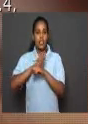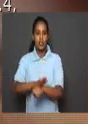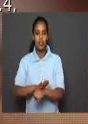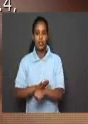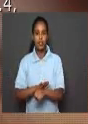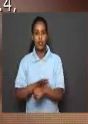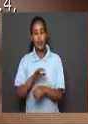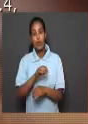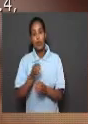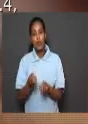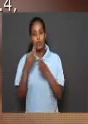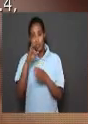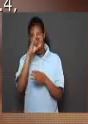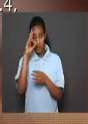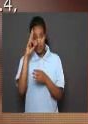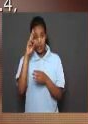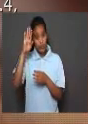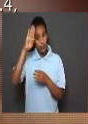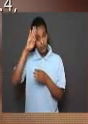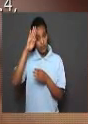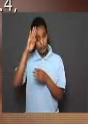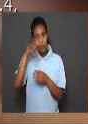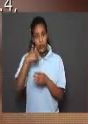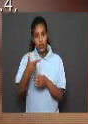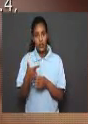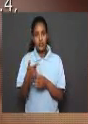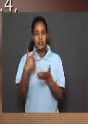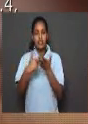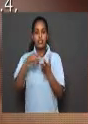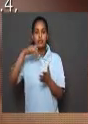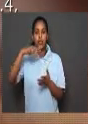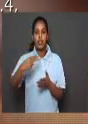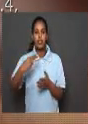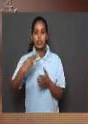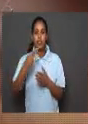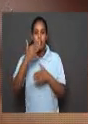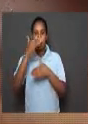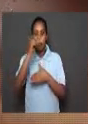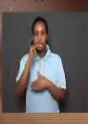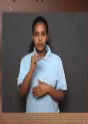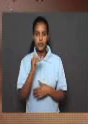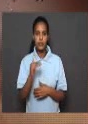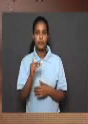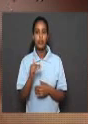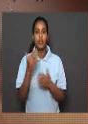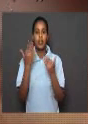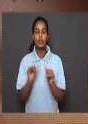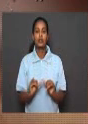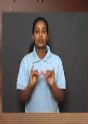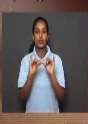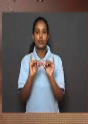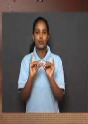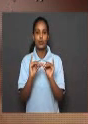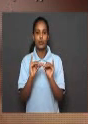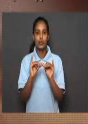In most cases, buffers maintain these pH levels. Let us continue